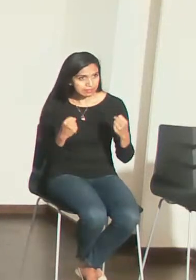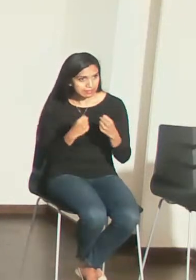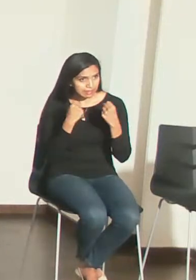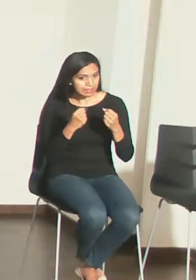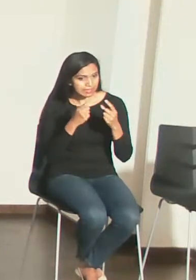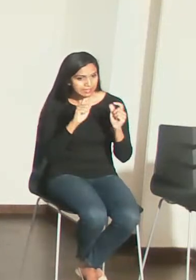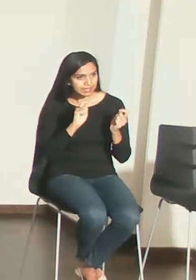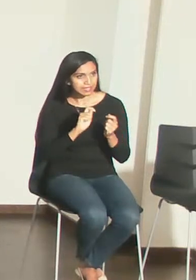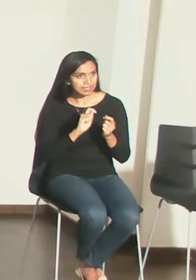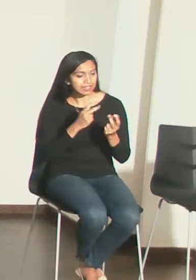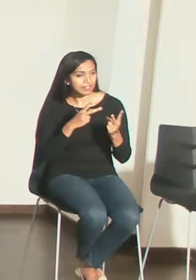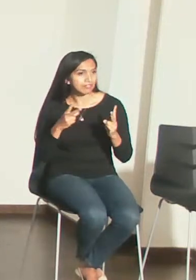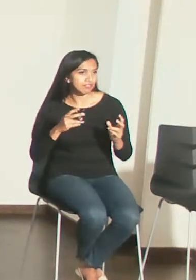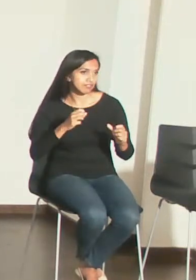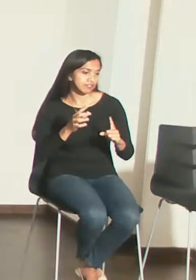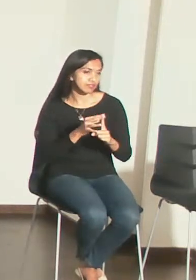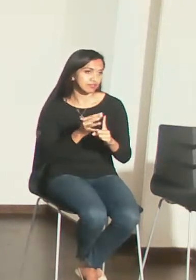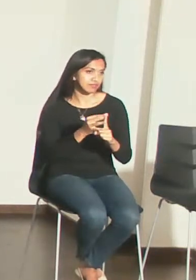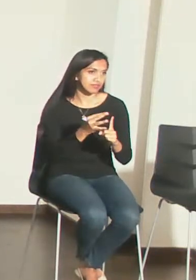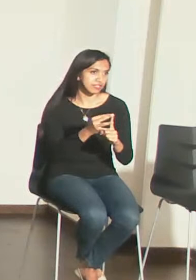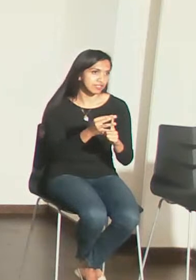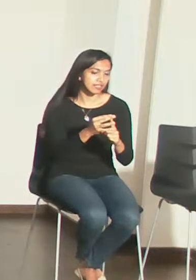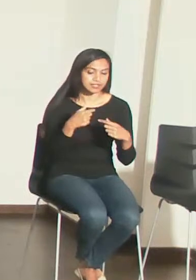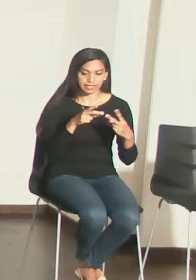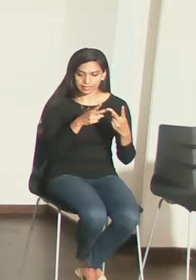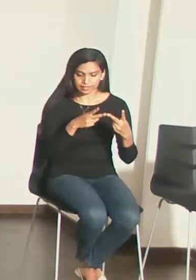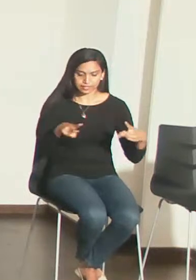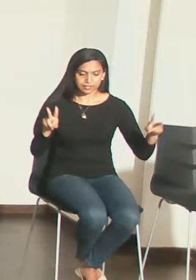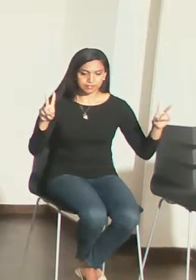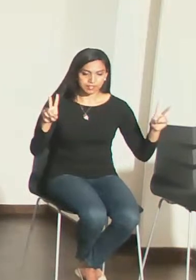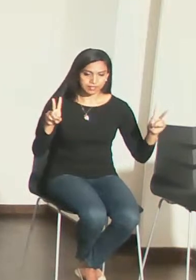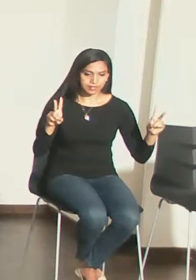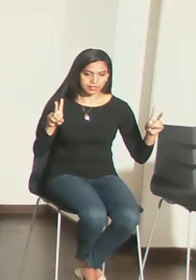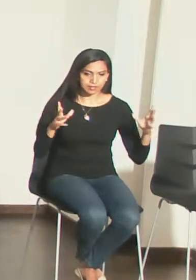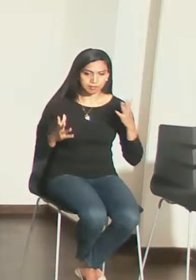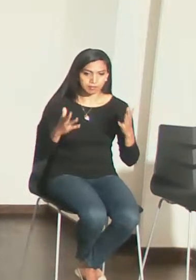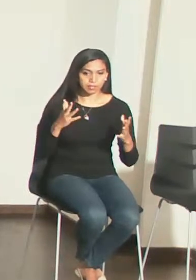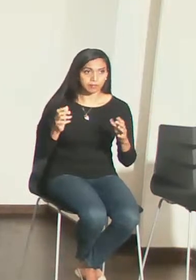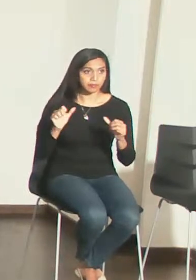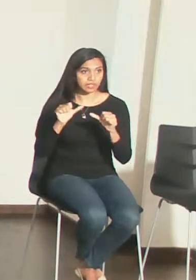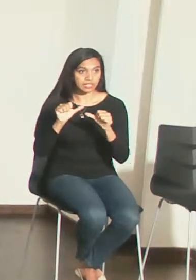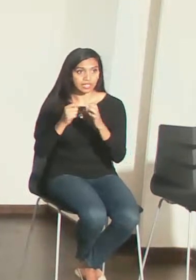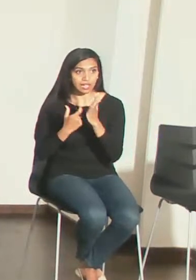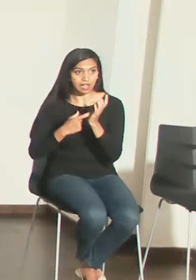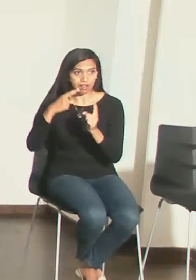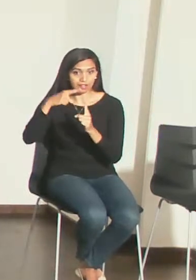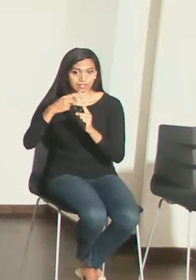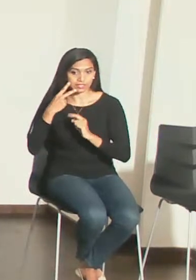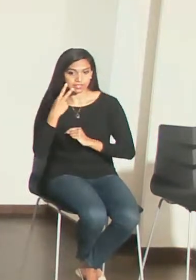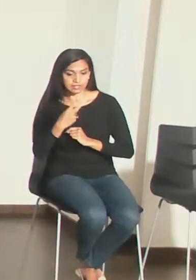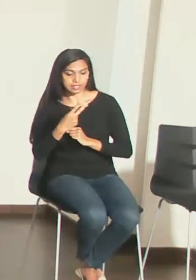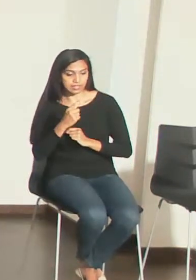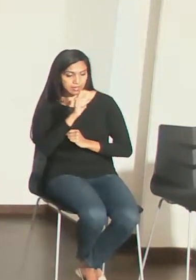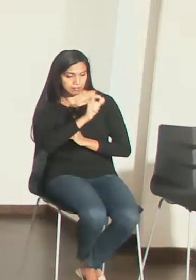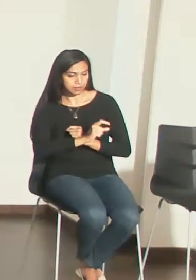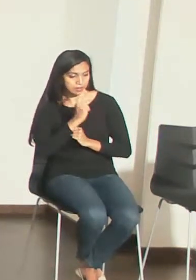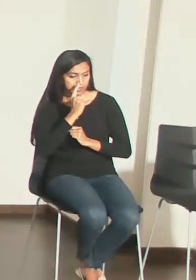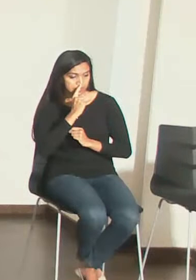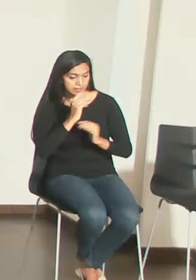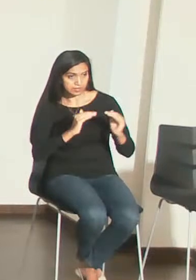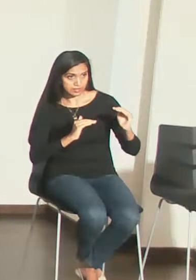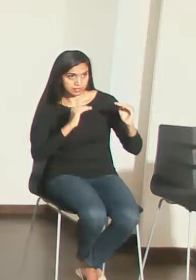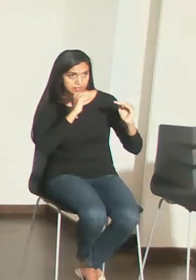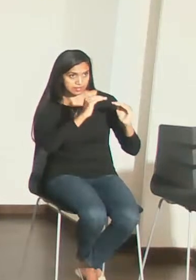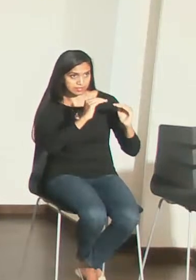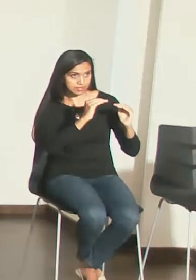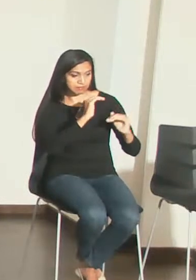And it's very different from, let's say, how artistry would look at feminist work. and feminism